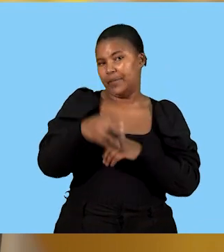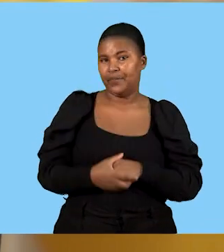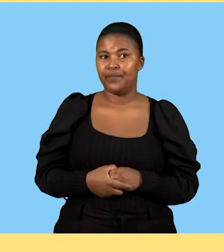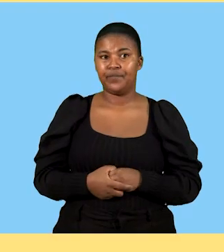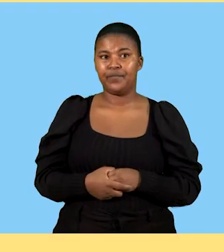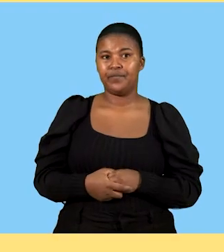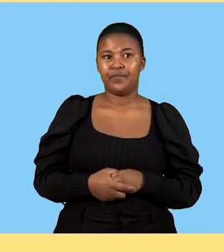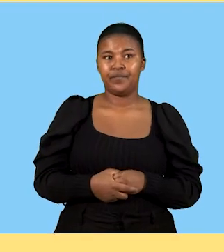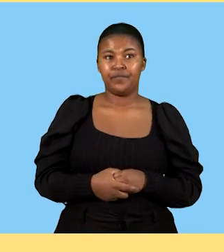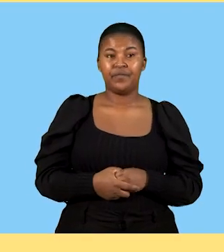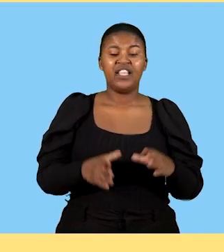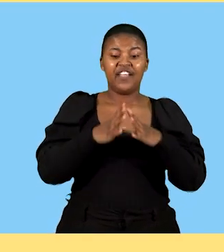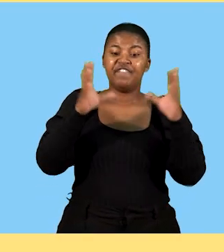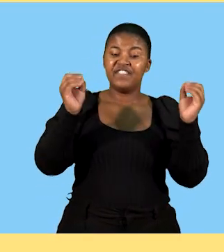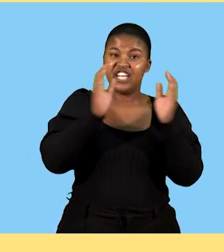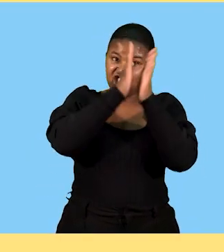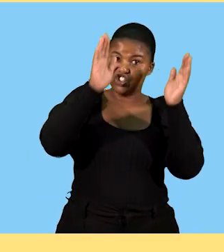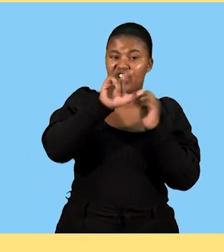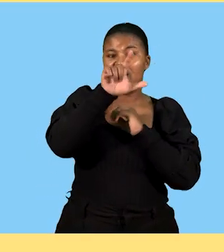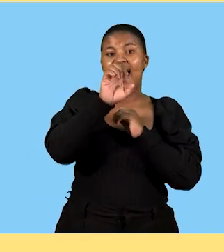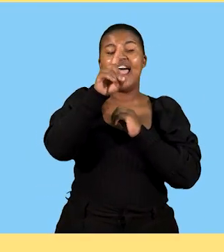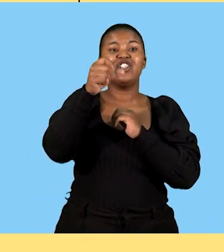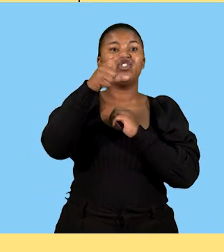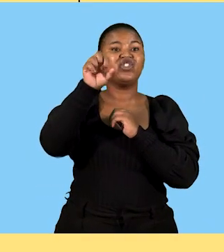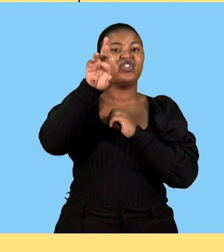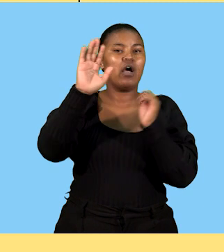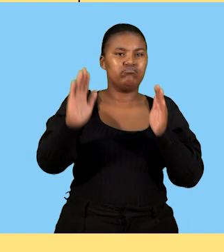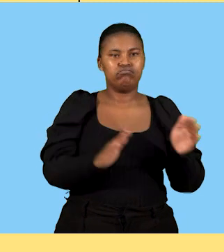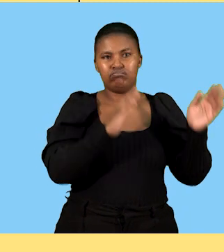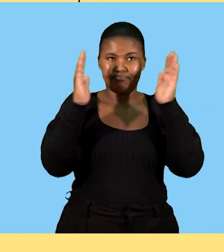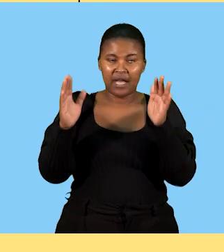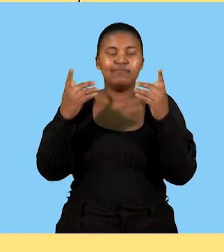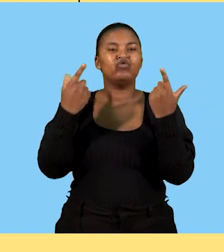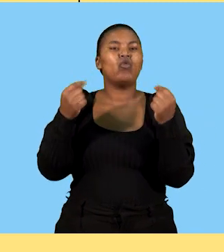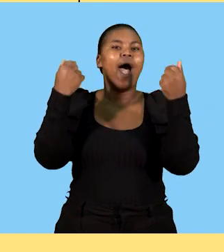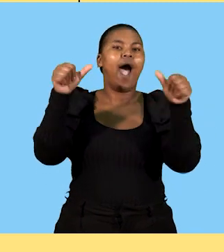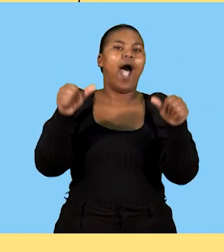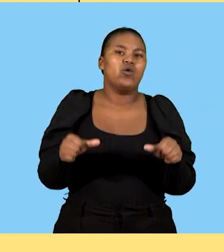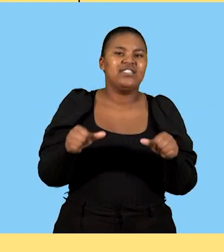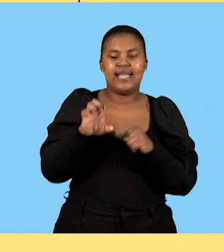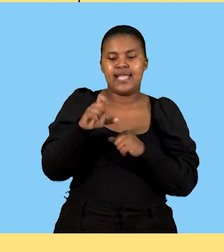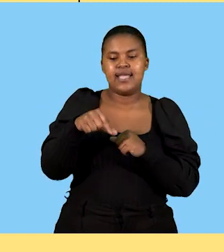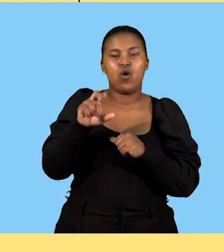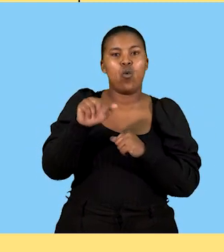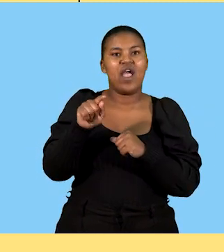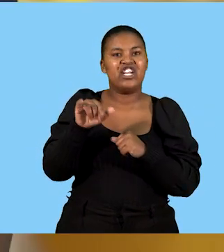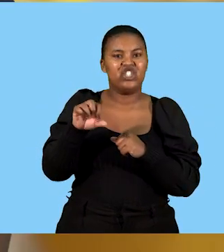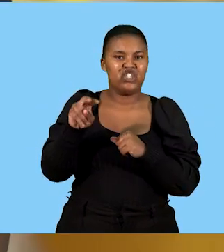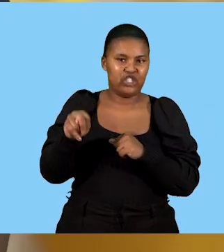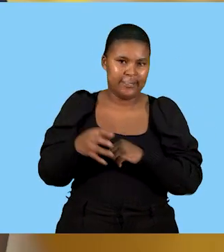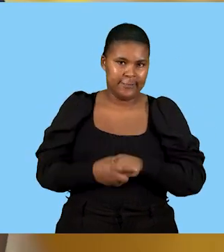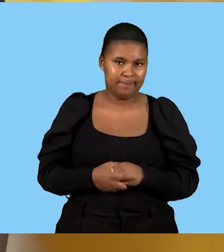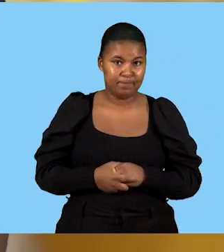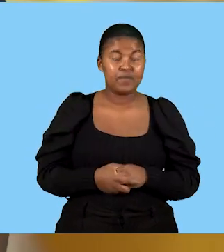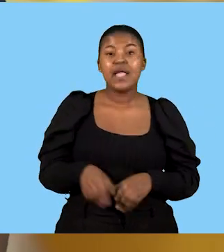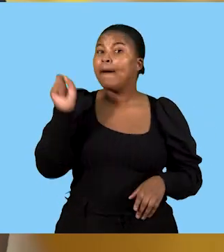And once your general ledger is complete, you can then come to your accounting equation. In the accounting equation,